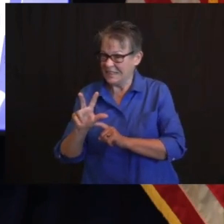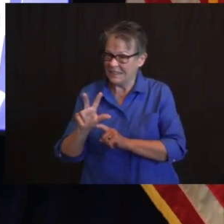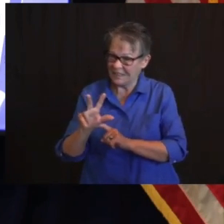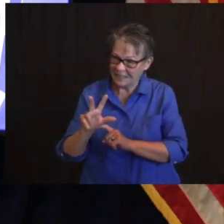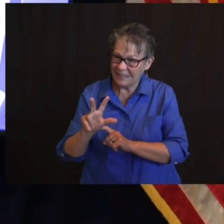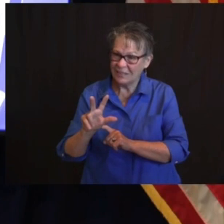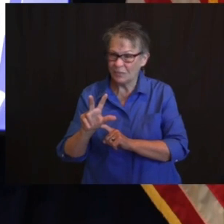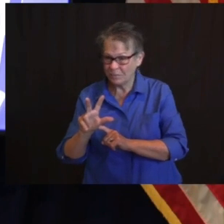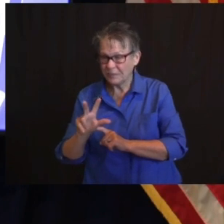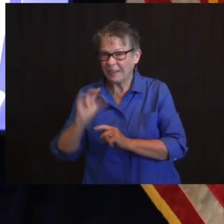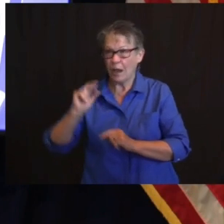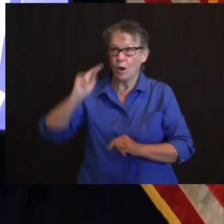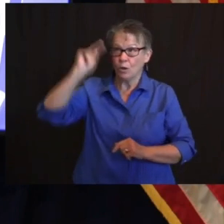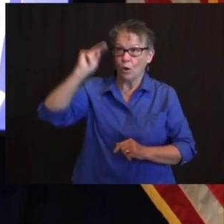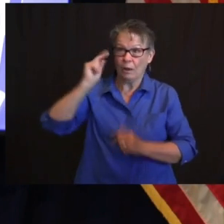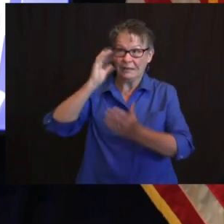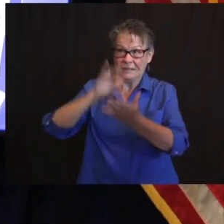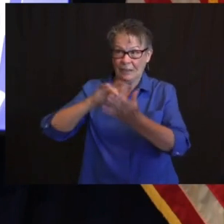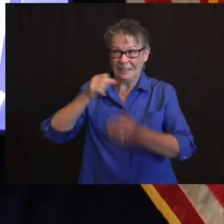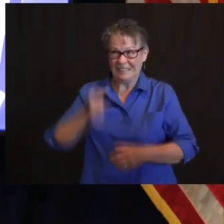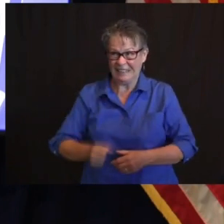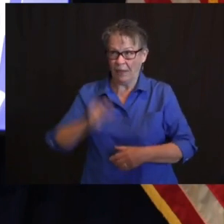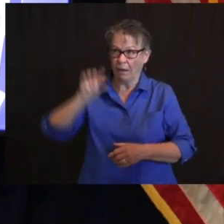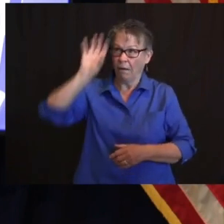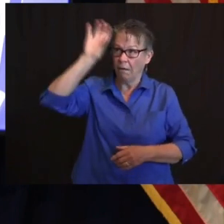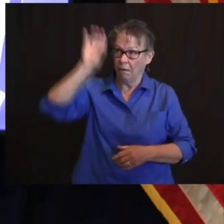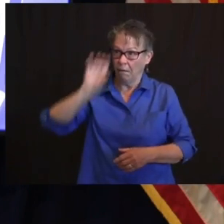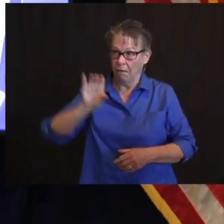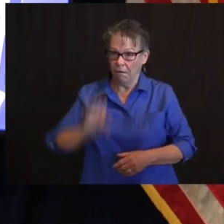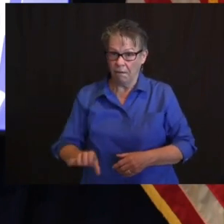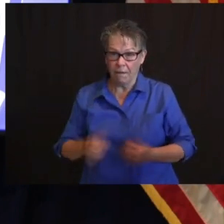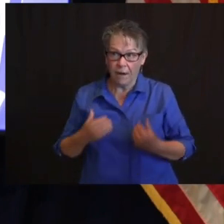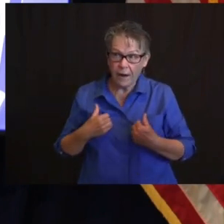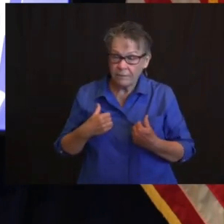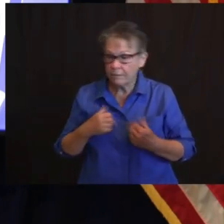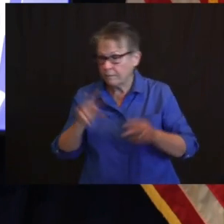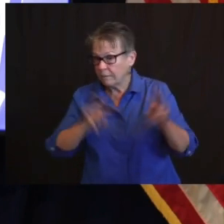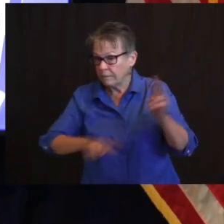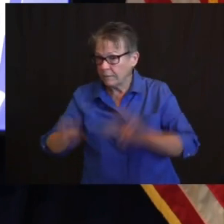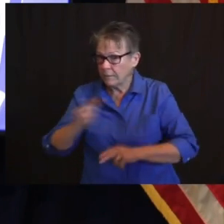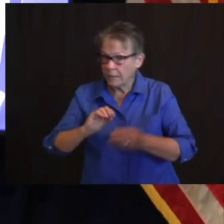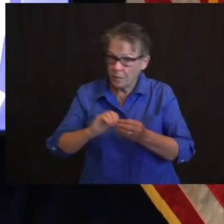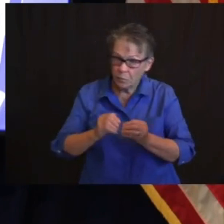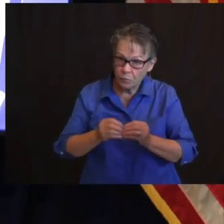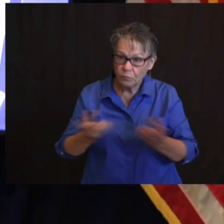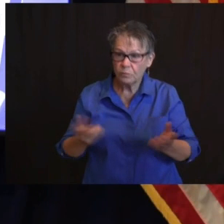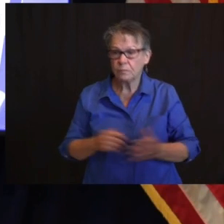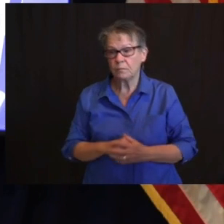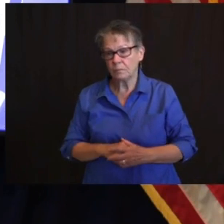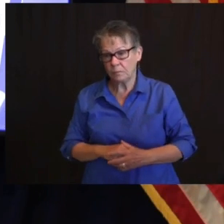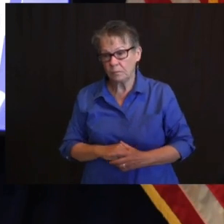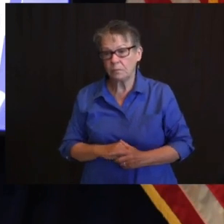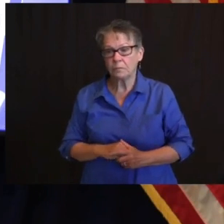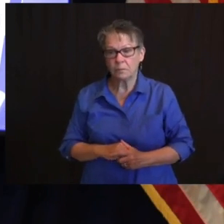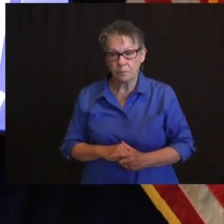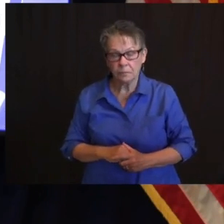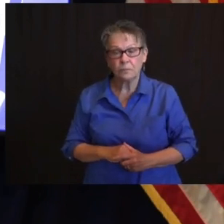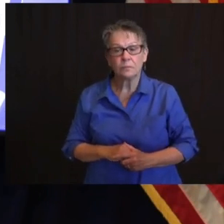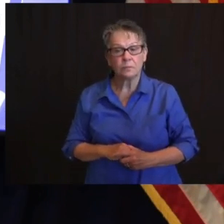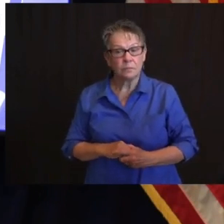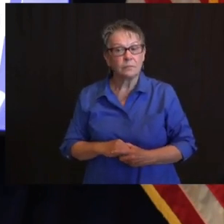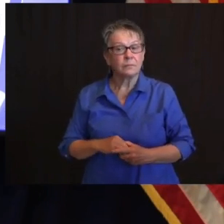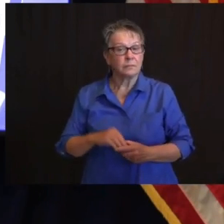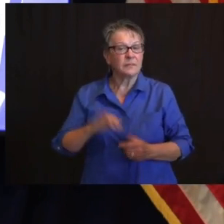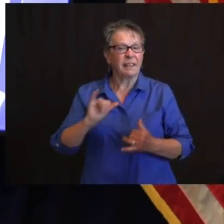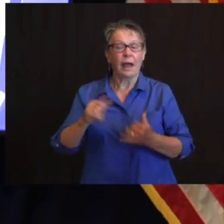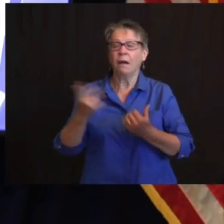and the south 3.92%. So that concludes my daily statistical report. Stay connected,